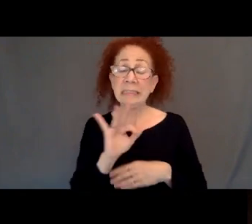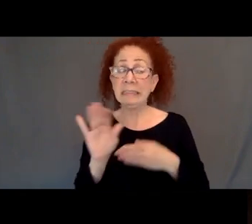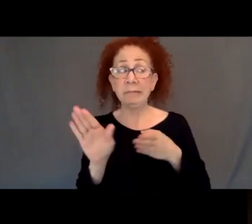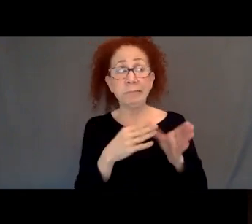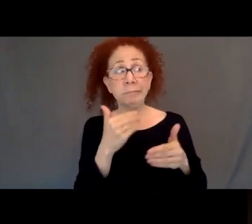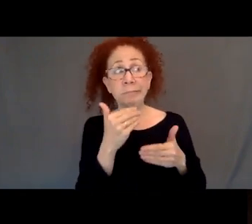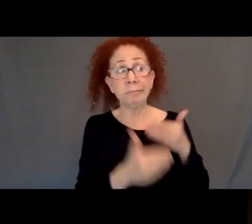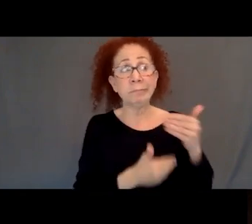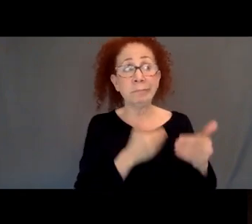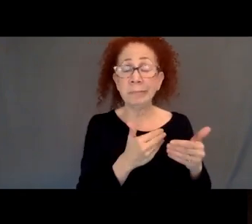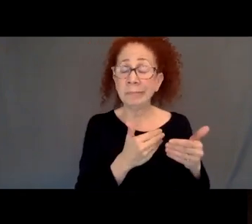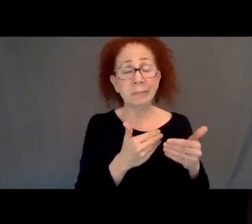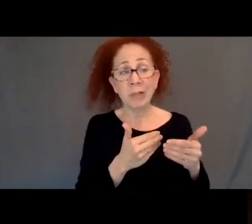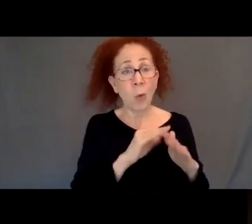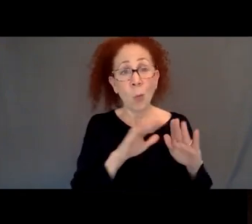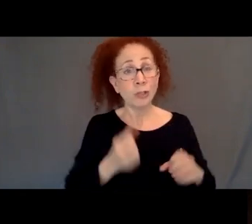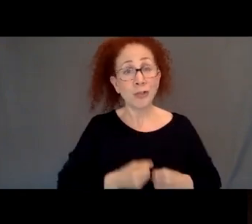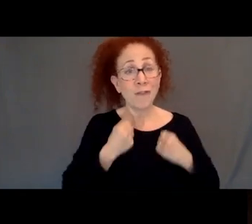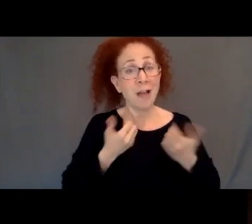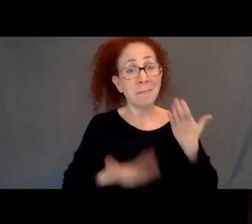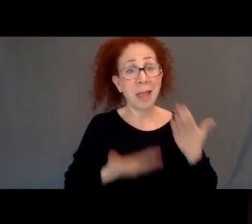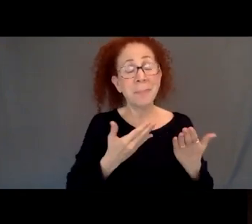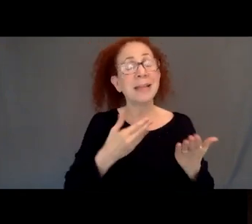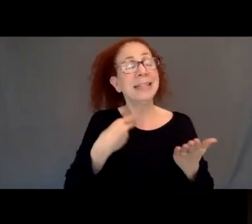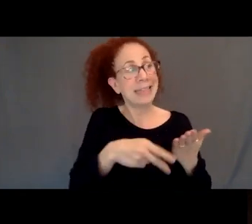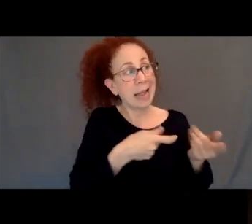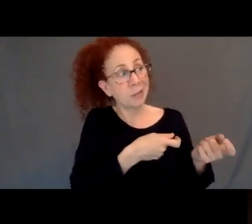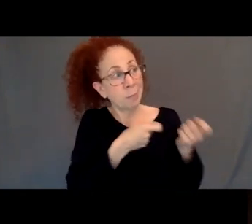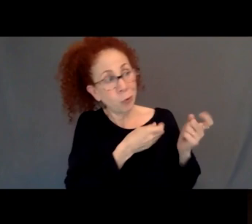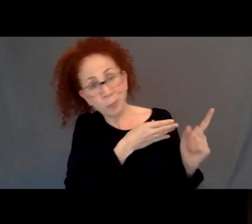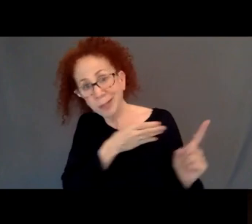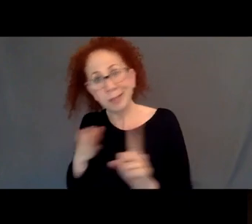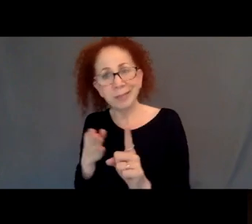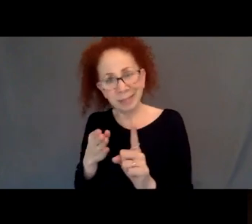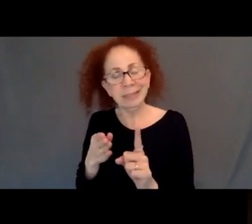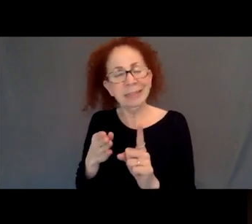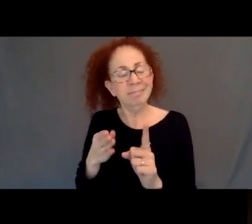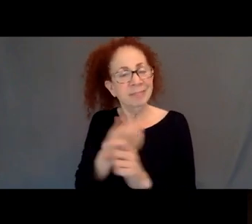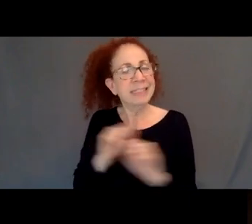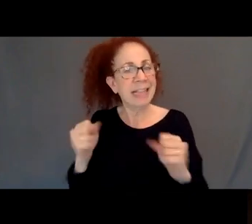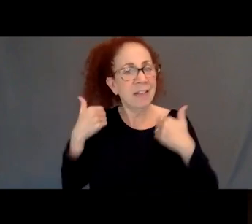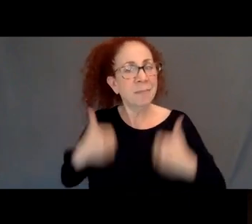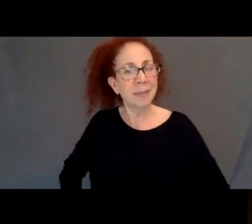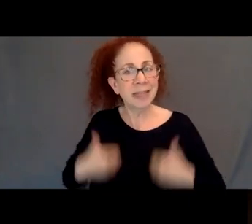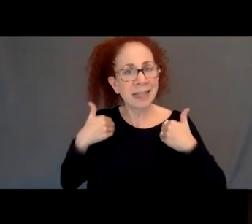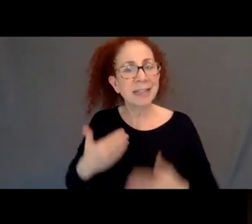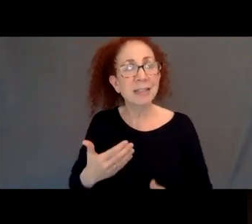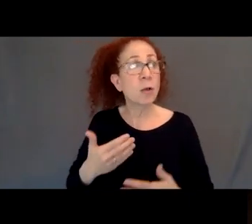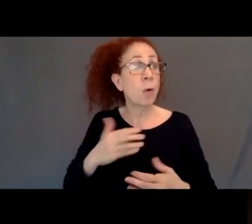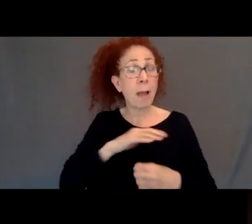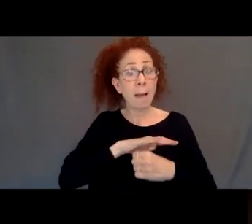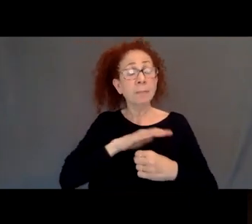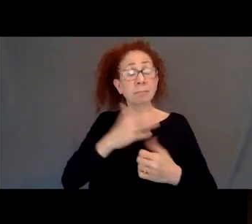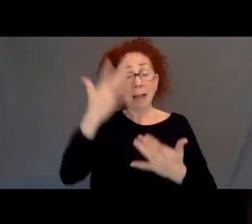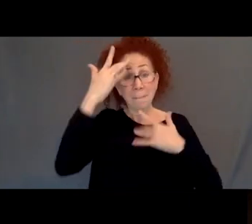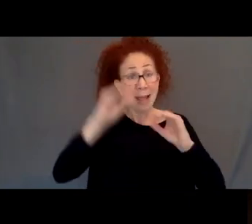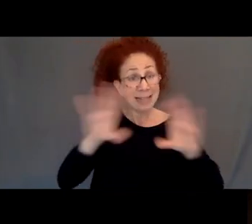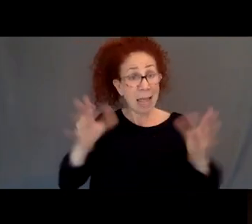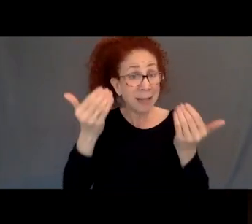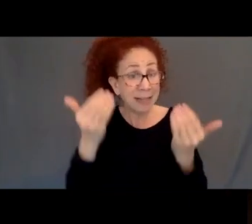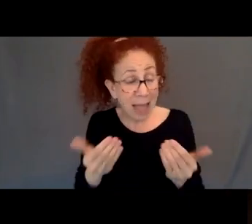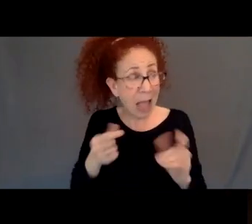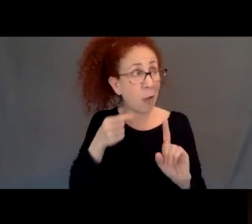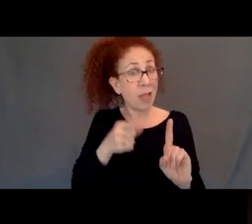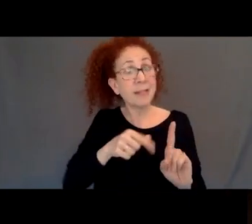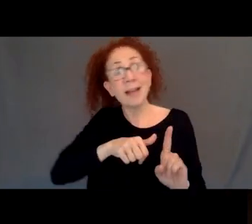probably wouldn't have made it out of if I didn't have something like dance to hold near and dear to my heart. So I think, with the pandemic and everything, it's kind of